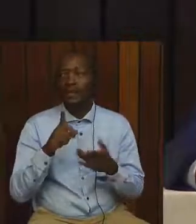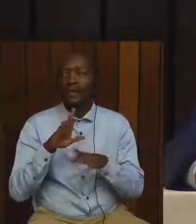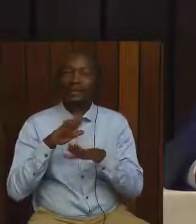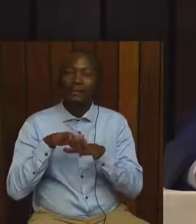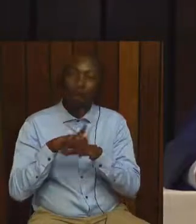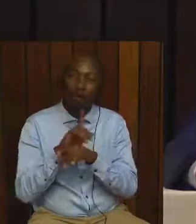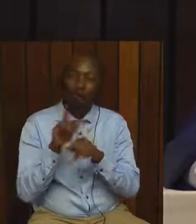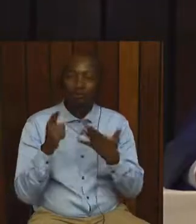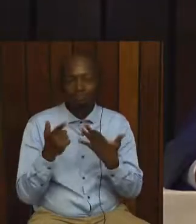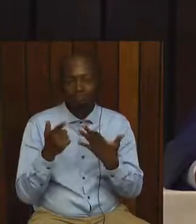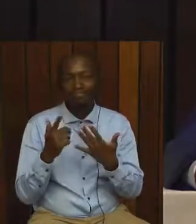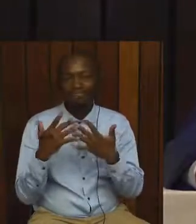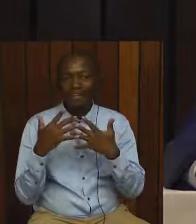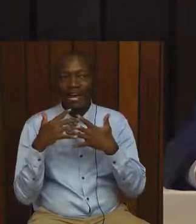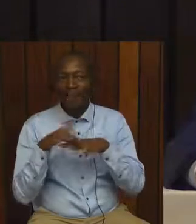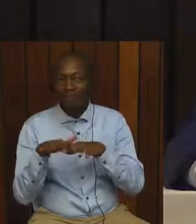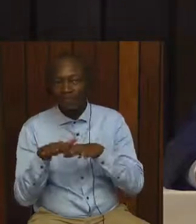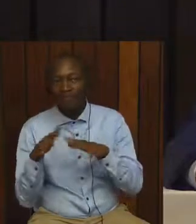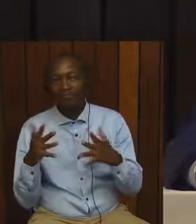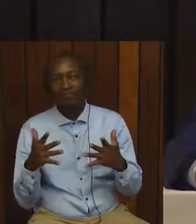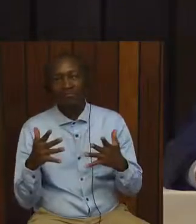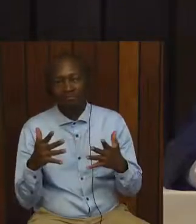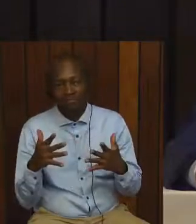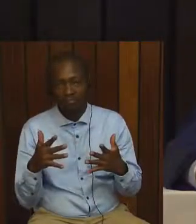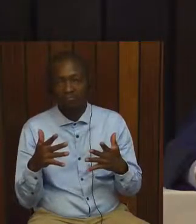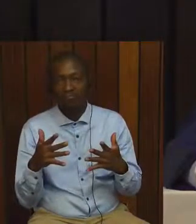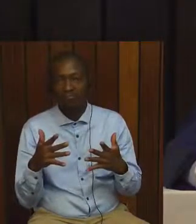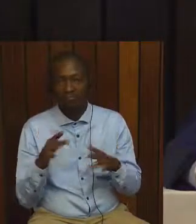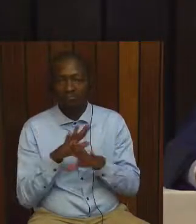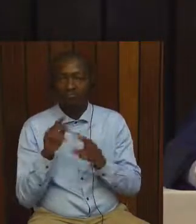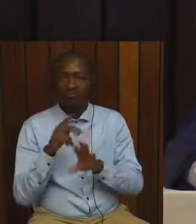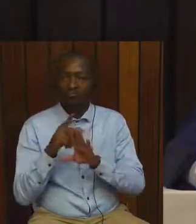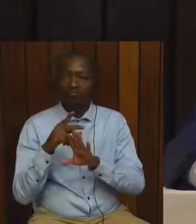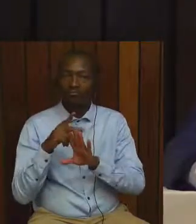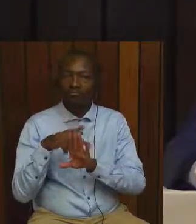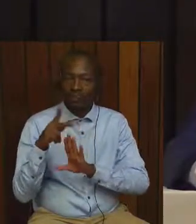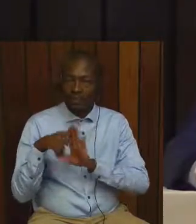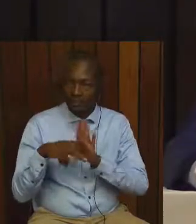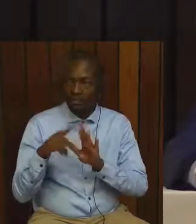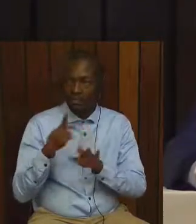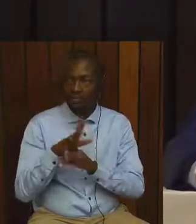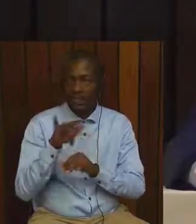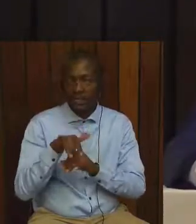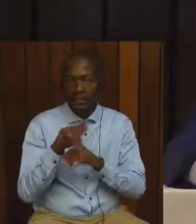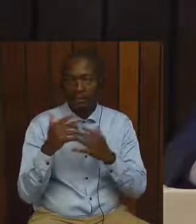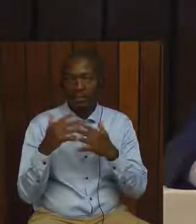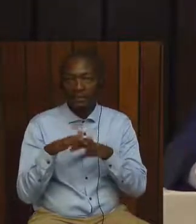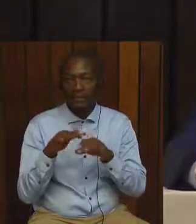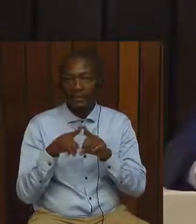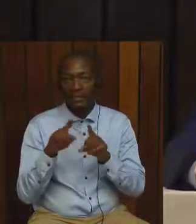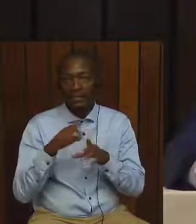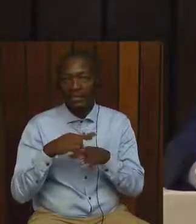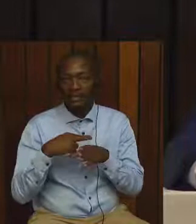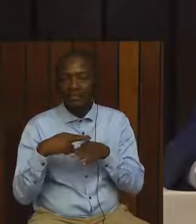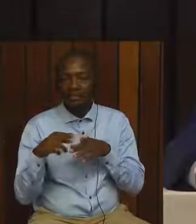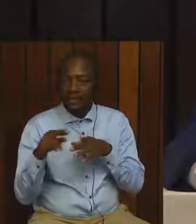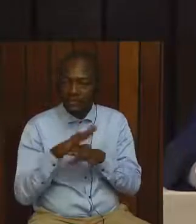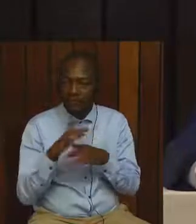adverse affected projects that will be affected as a result